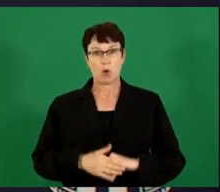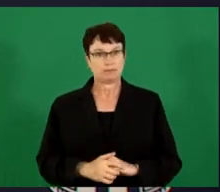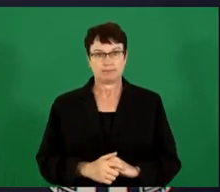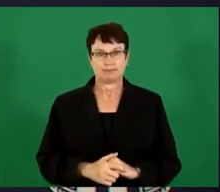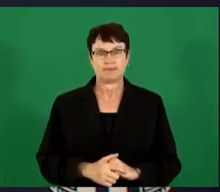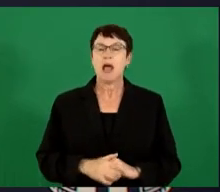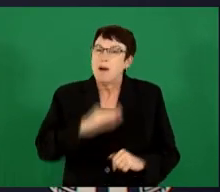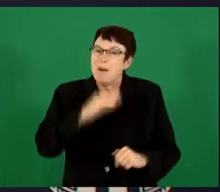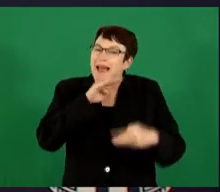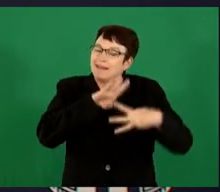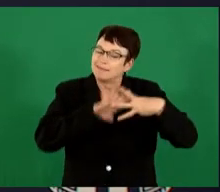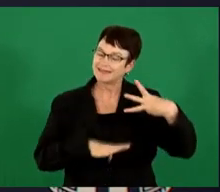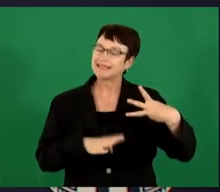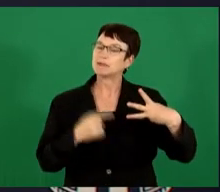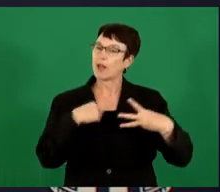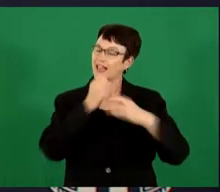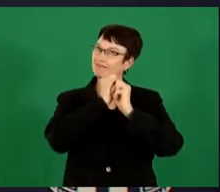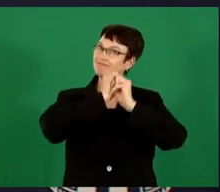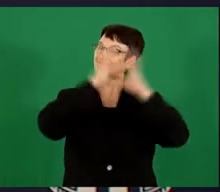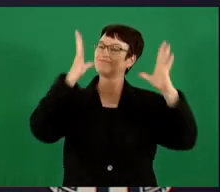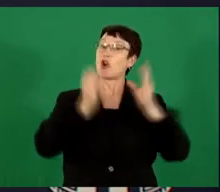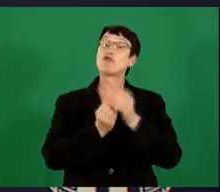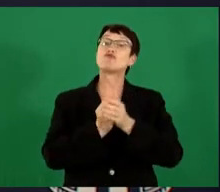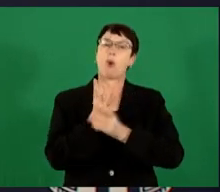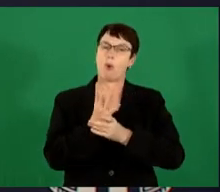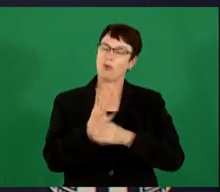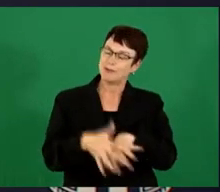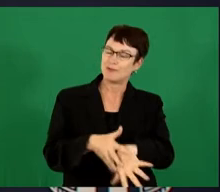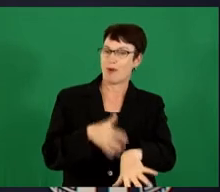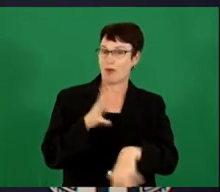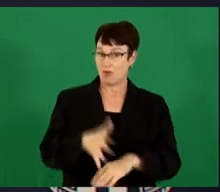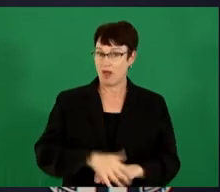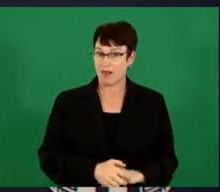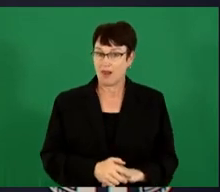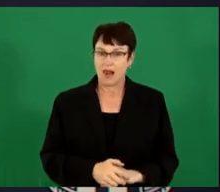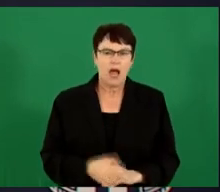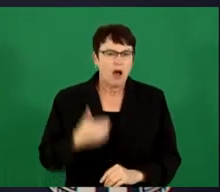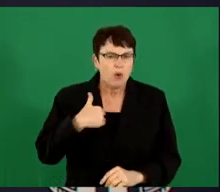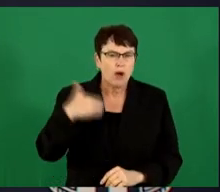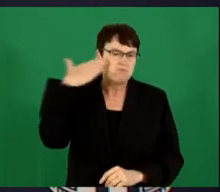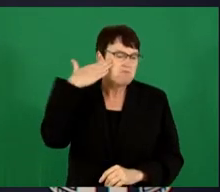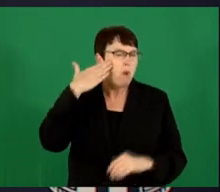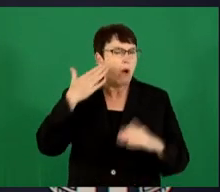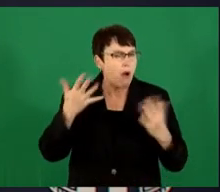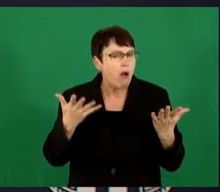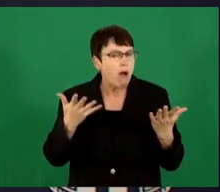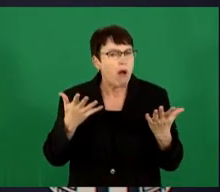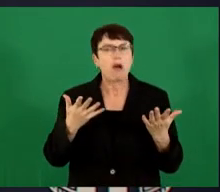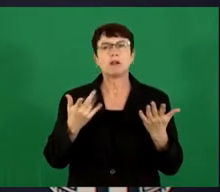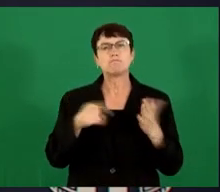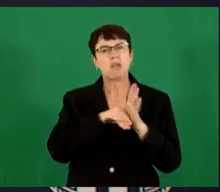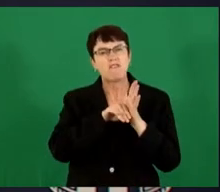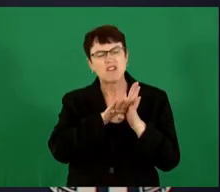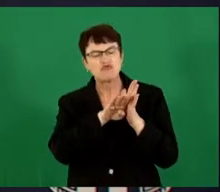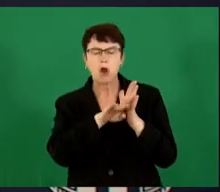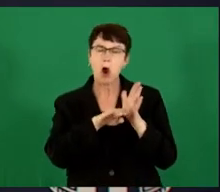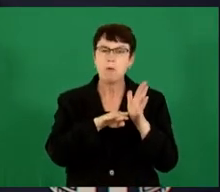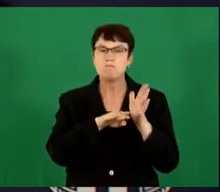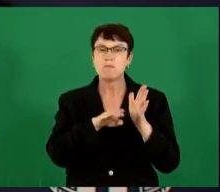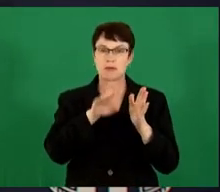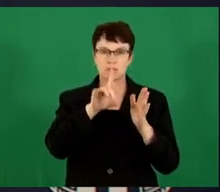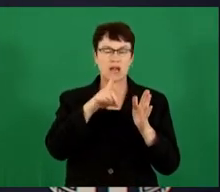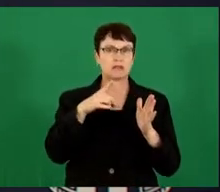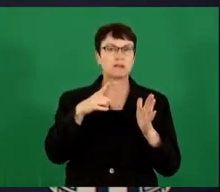Investment is still positive, but is revised down due to weaker confidence and lower growth than we